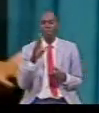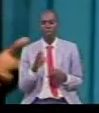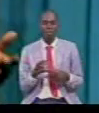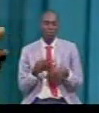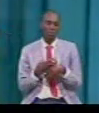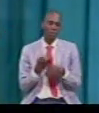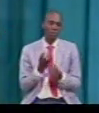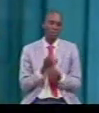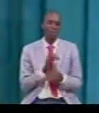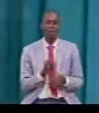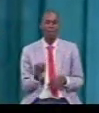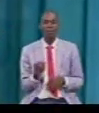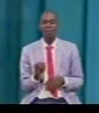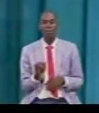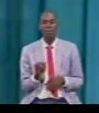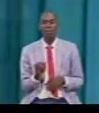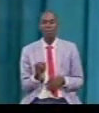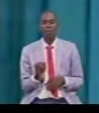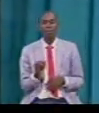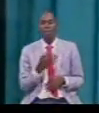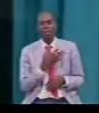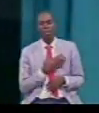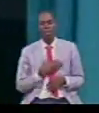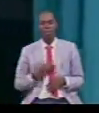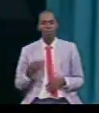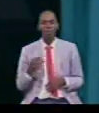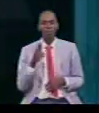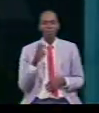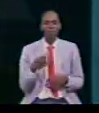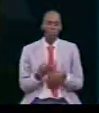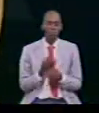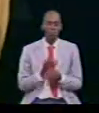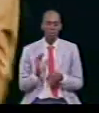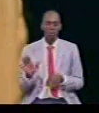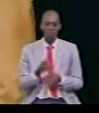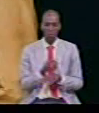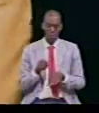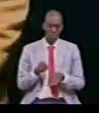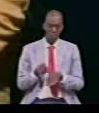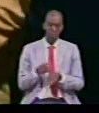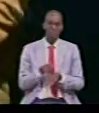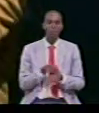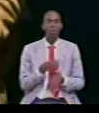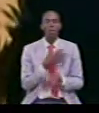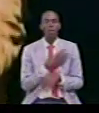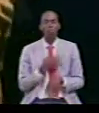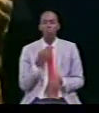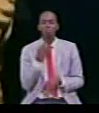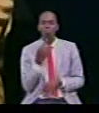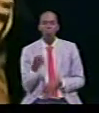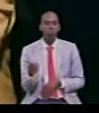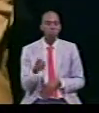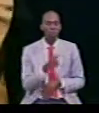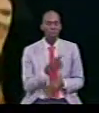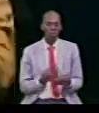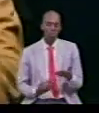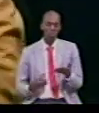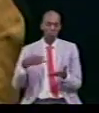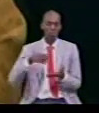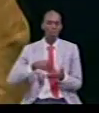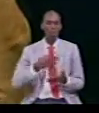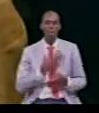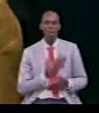recreating their joints and recreating their bones and telling them, rise up and